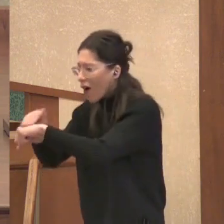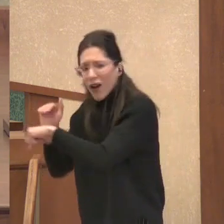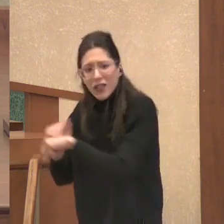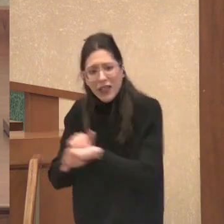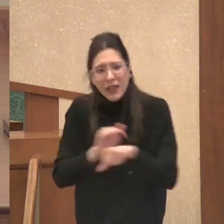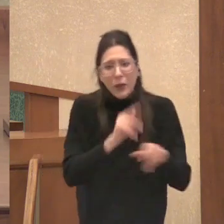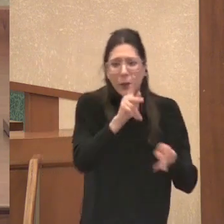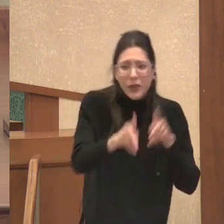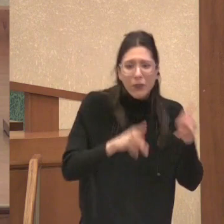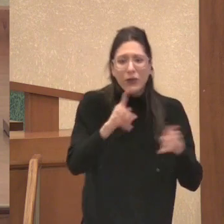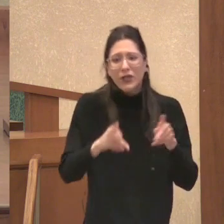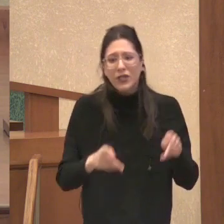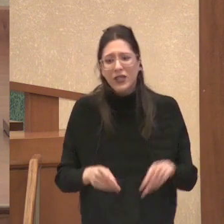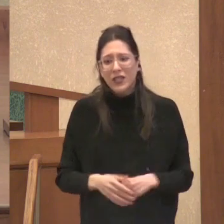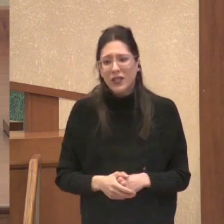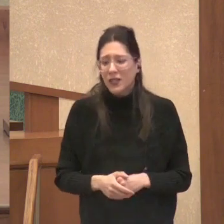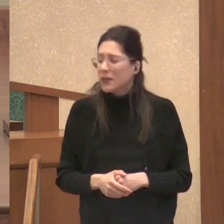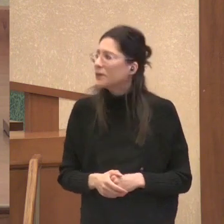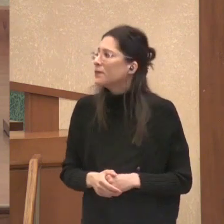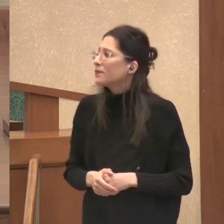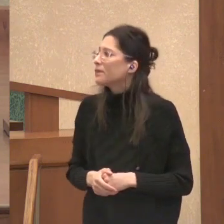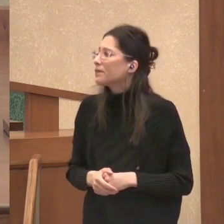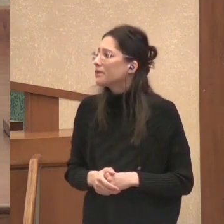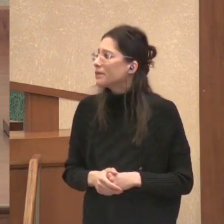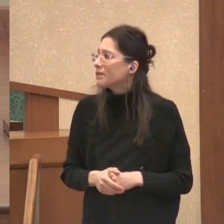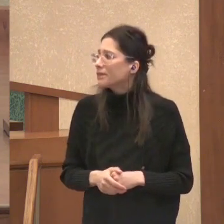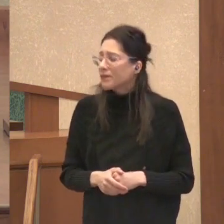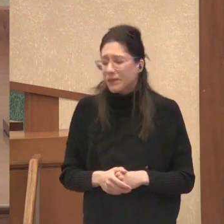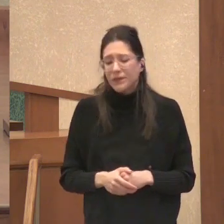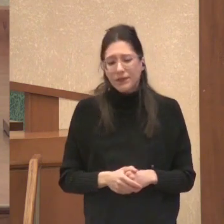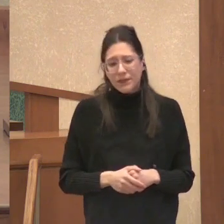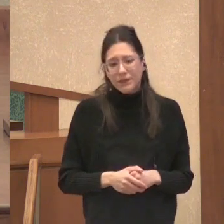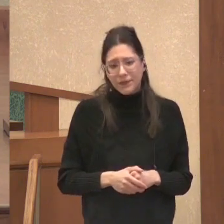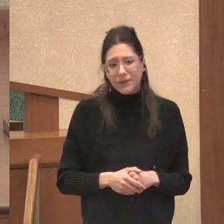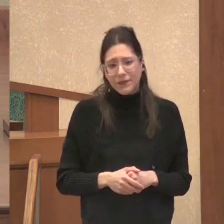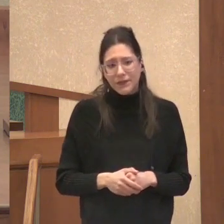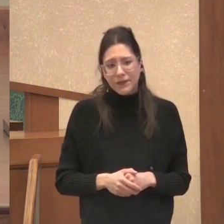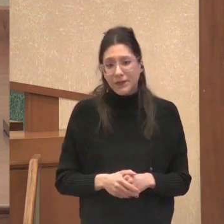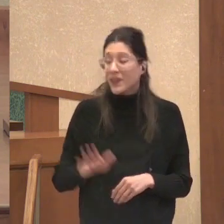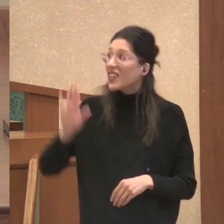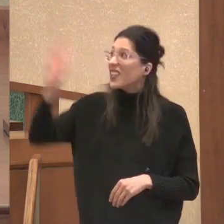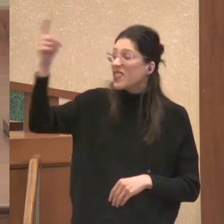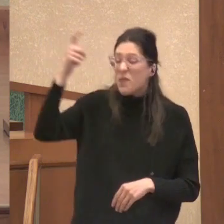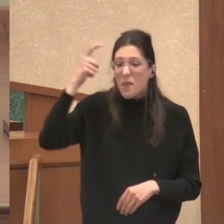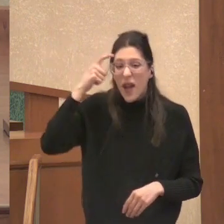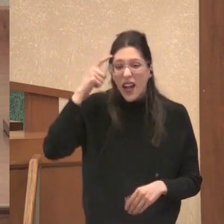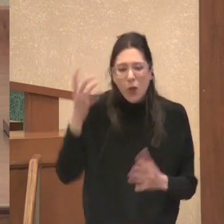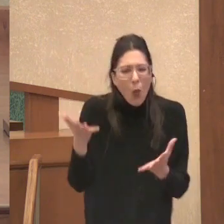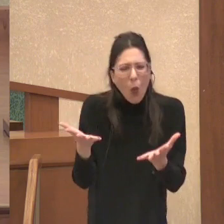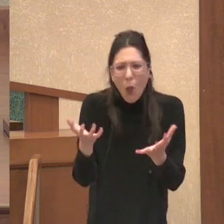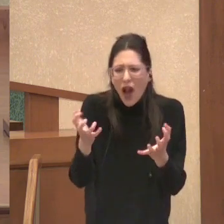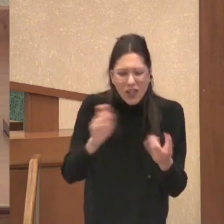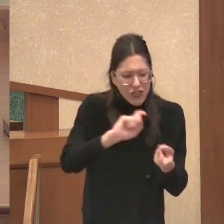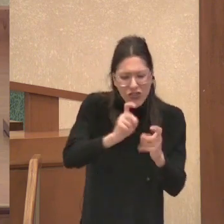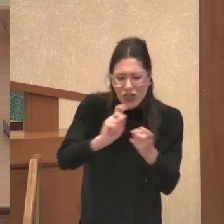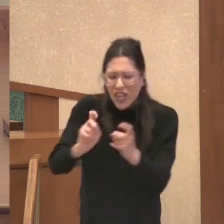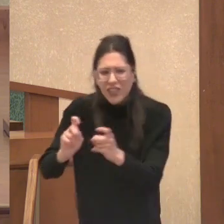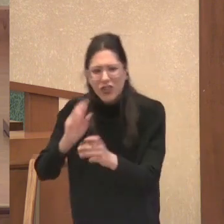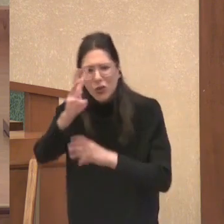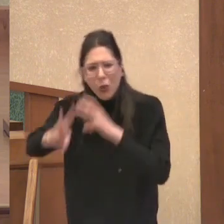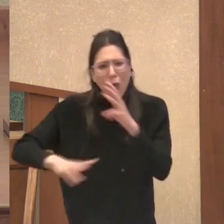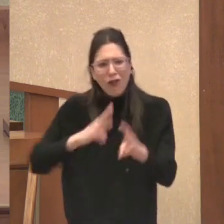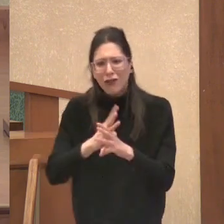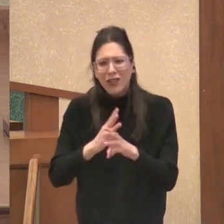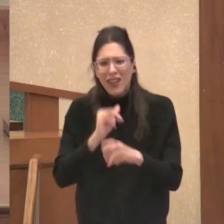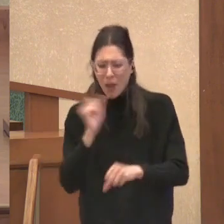truly meaningful, fulfilling life in the giver of life. His mind was fixed on changing the world, not